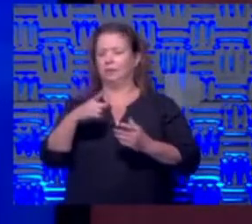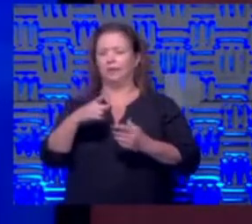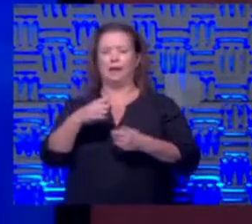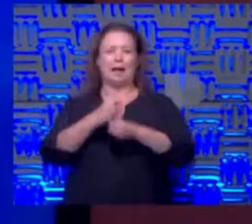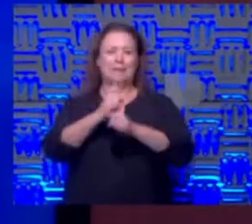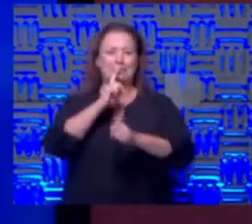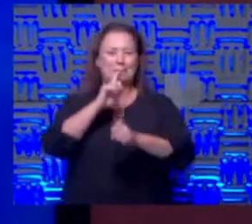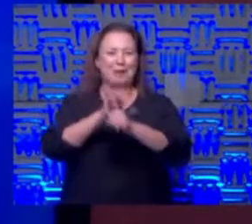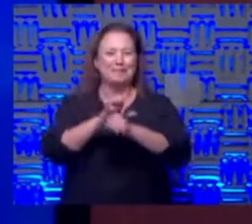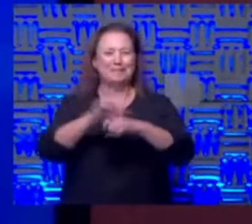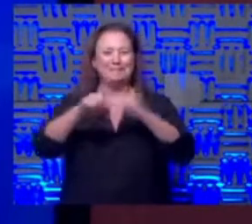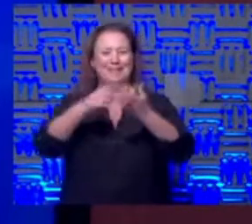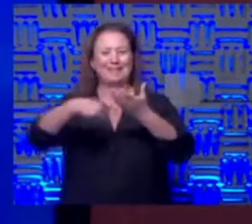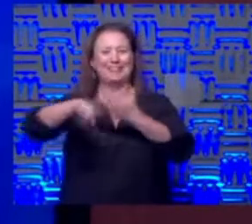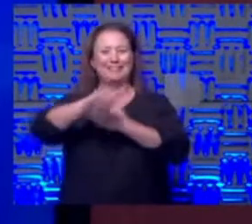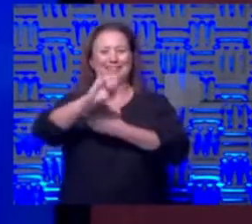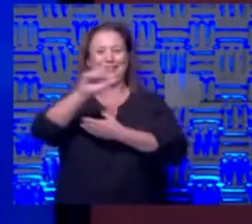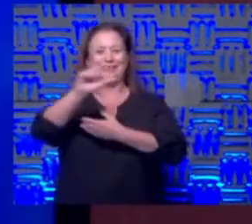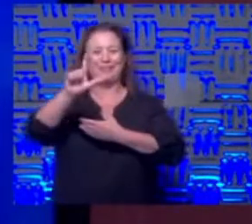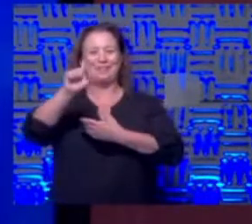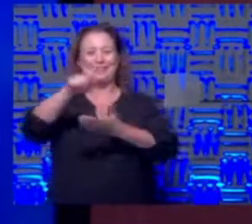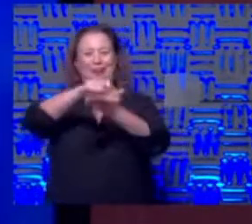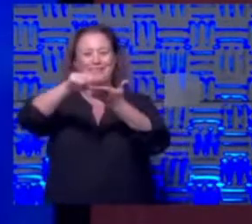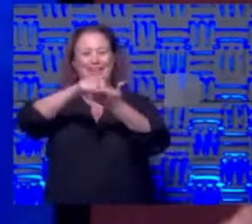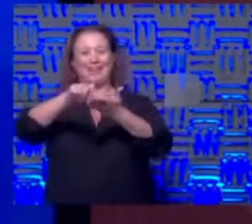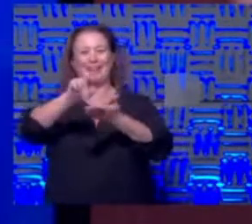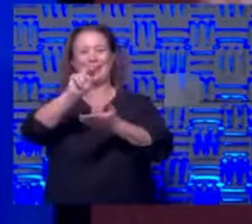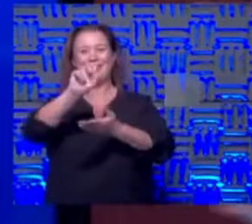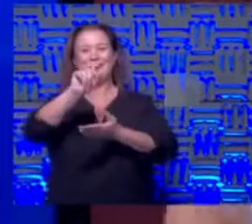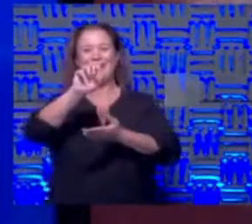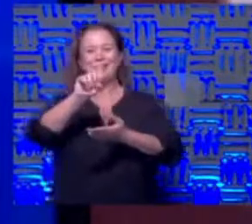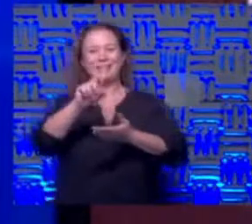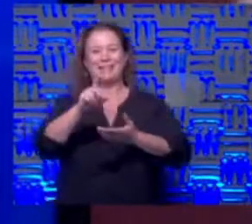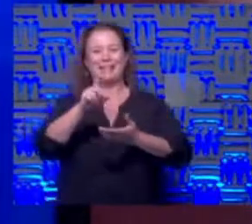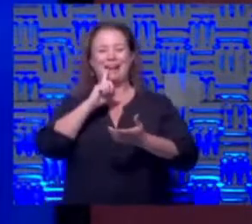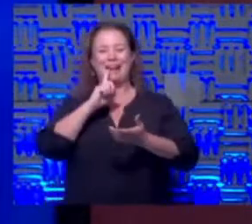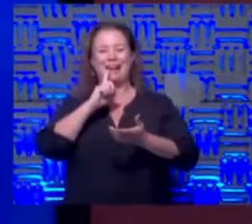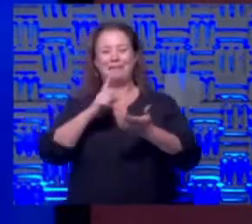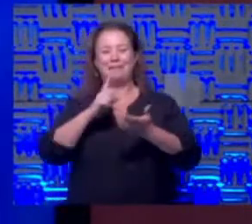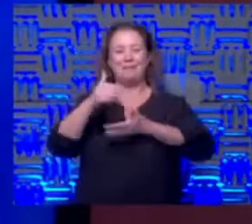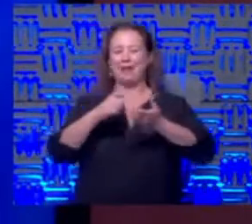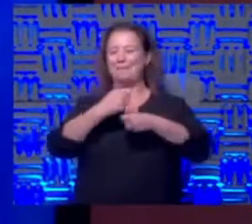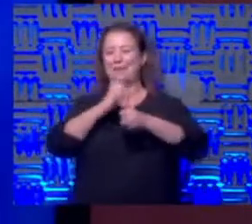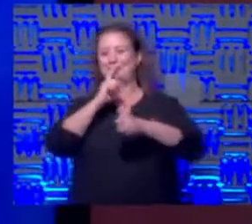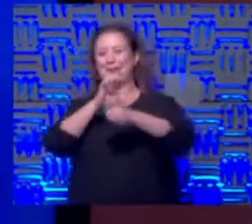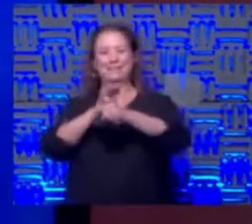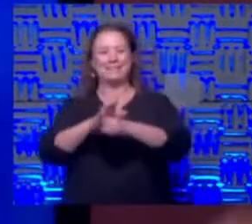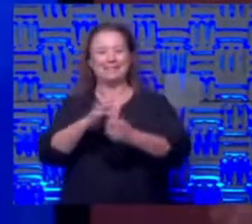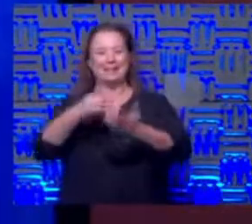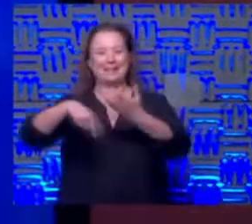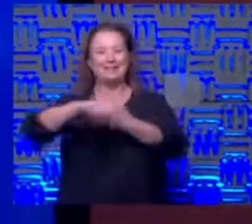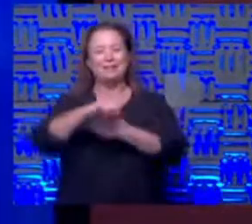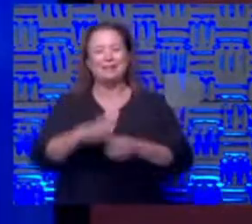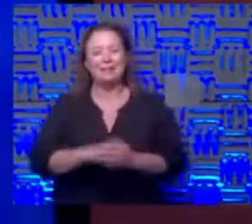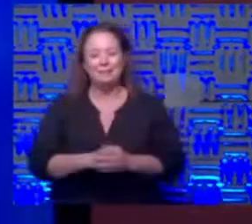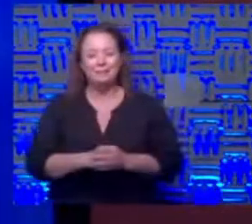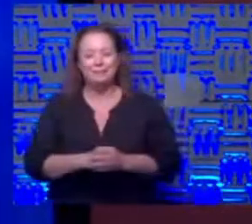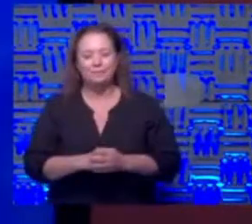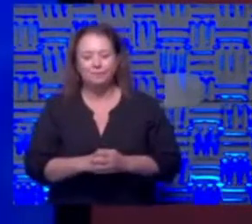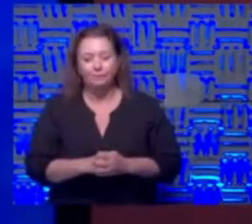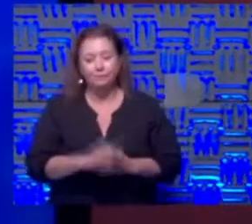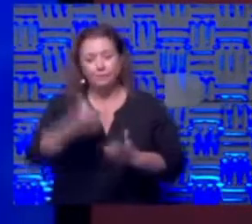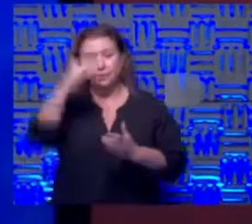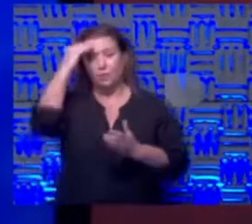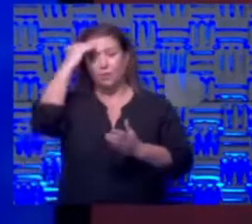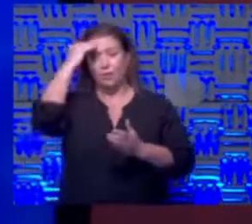lot of promises about the next week or so, Jill. So we've been that's right. There's a long I'm rolling list. with you, no problem. A long list. But I think that what we